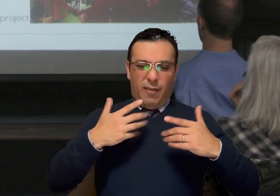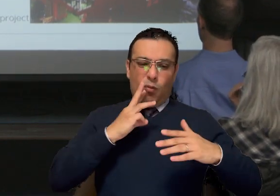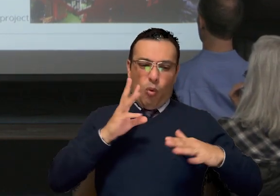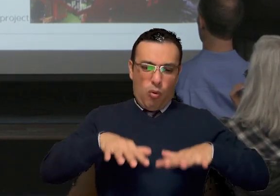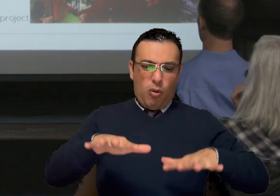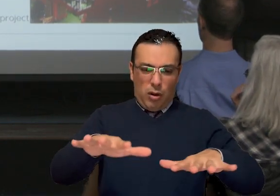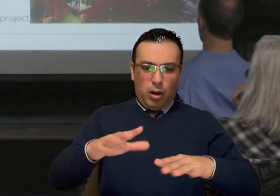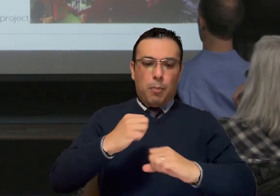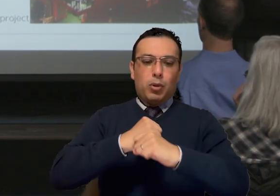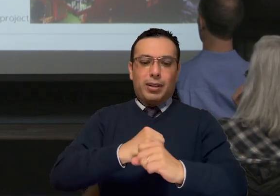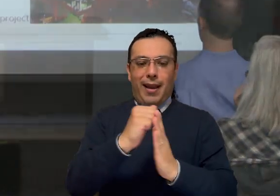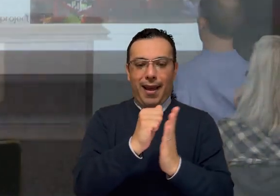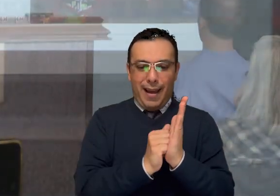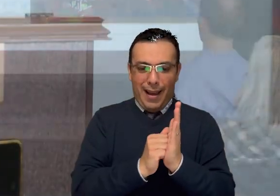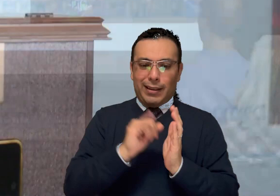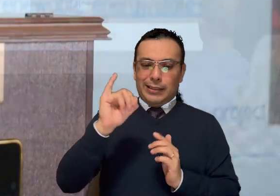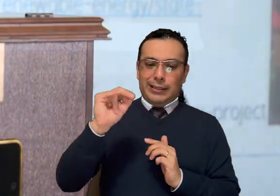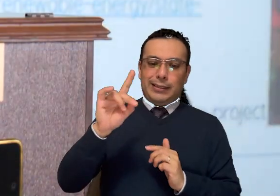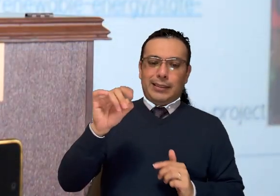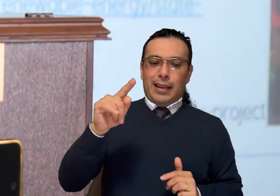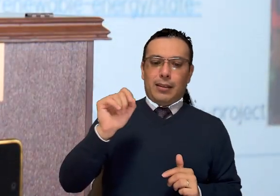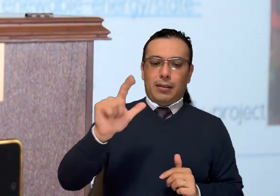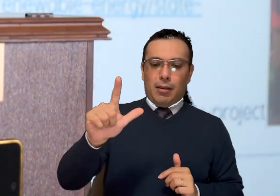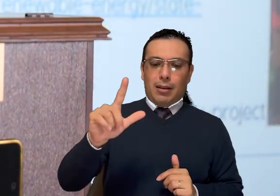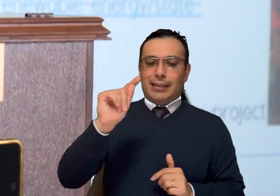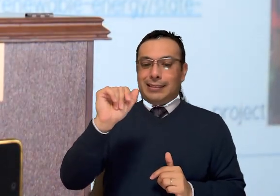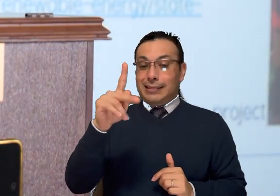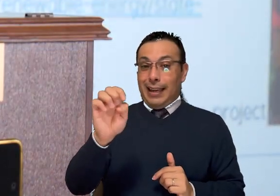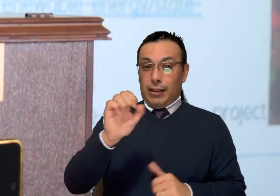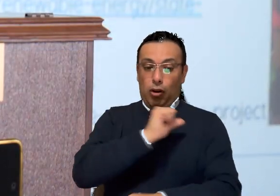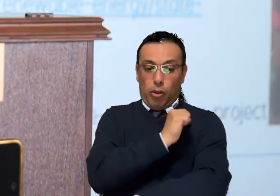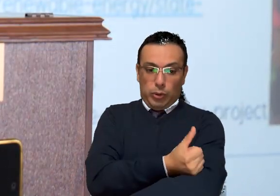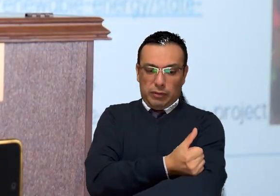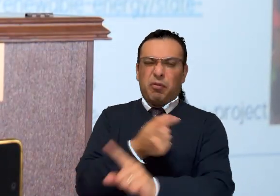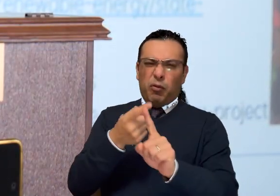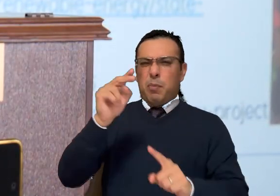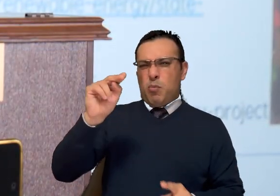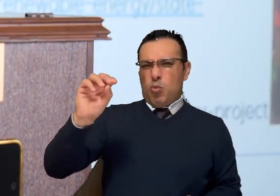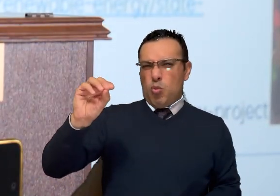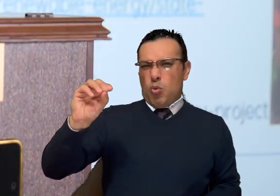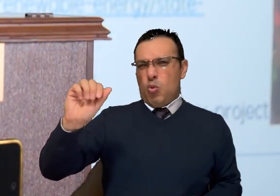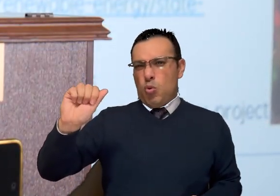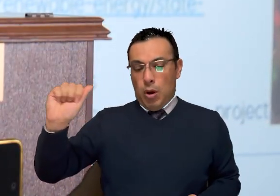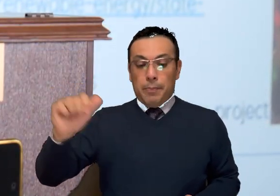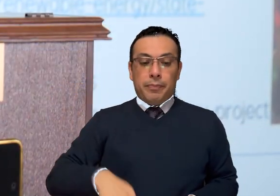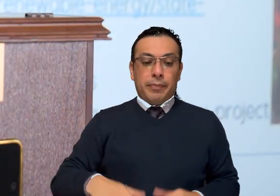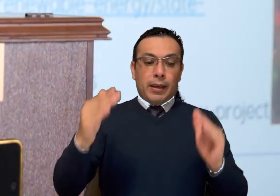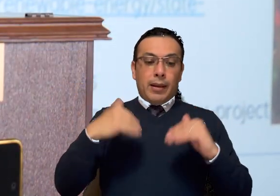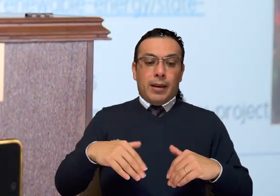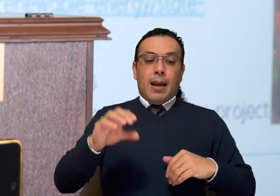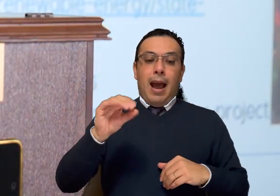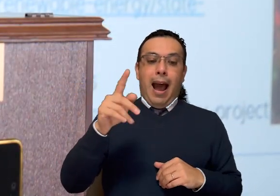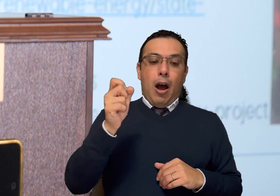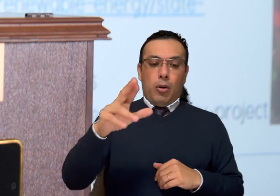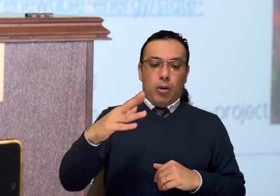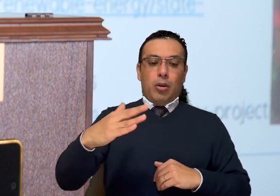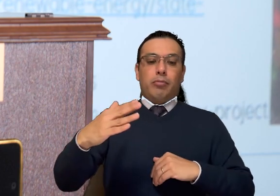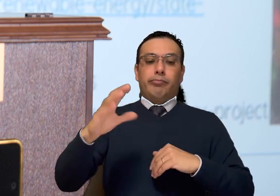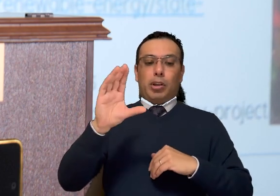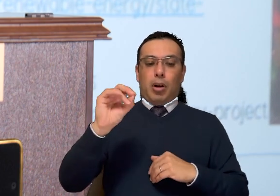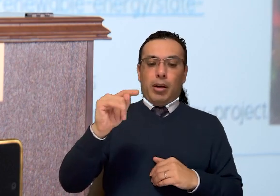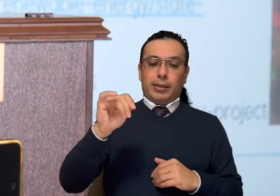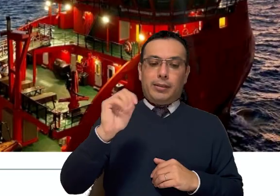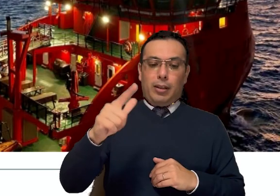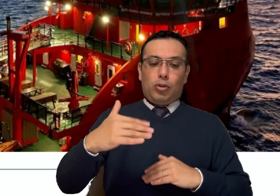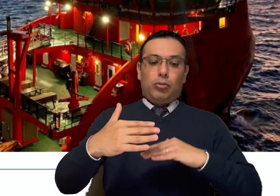which comes from NOAA, the Outer Continental Shelf Air Permit or Clean Water Act from the EPA, and Section 10 Rivers and